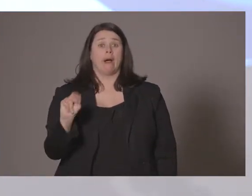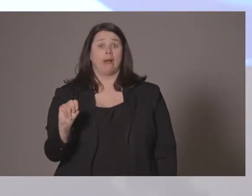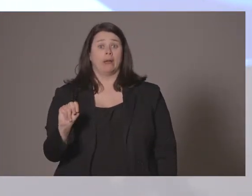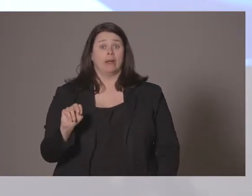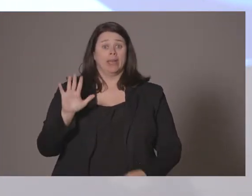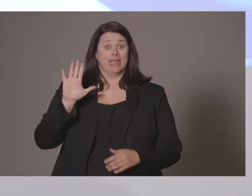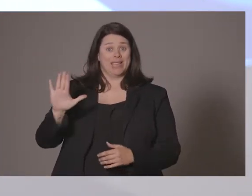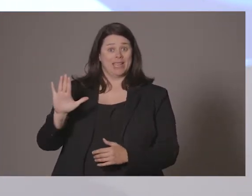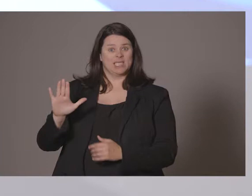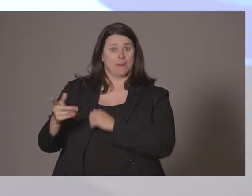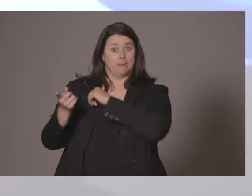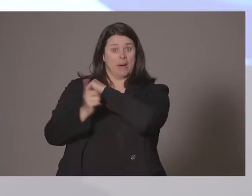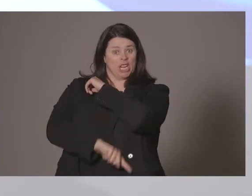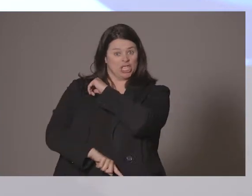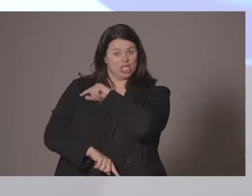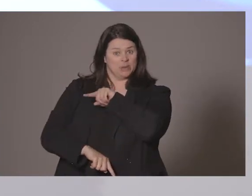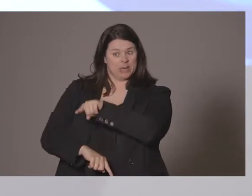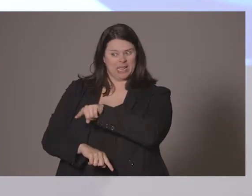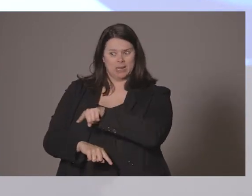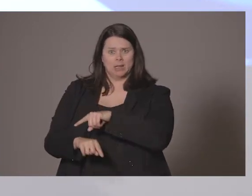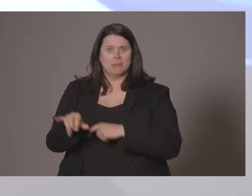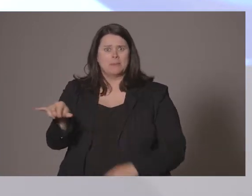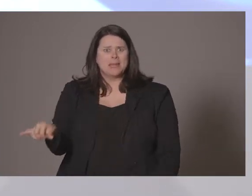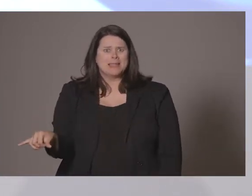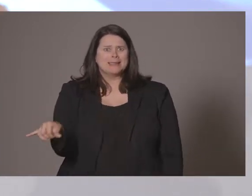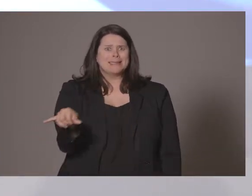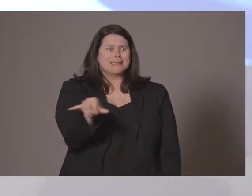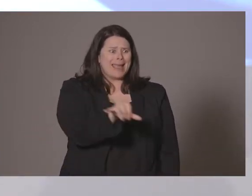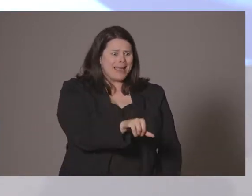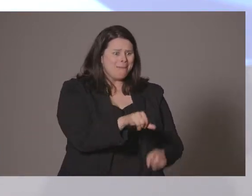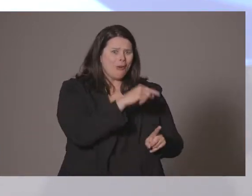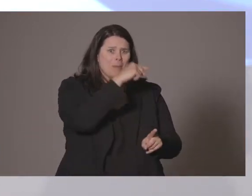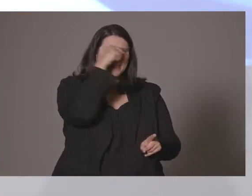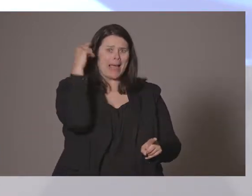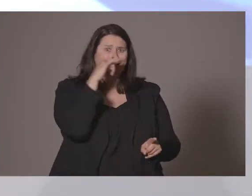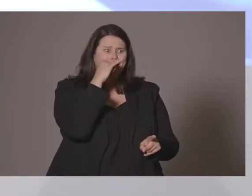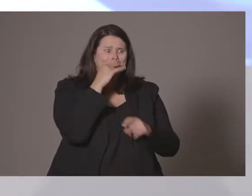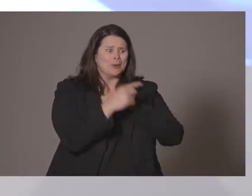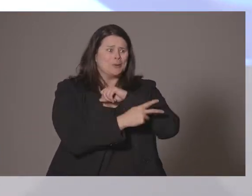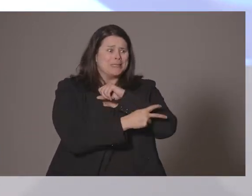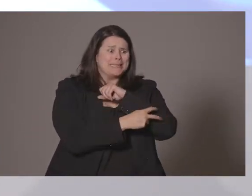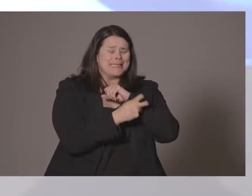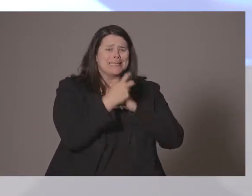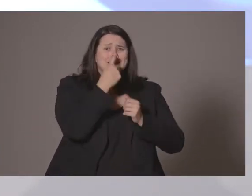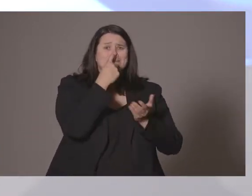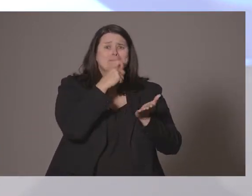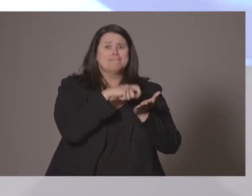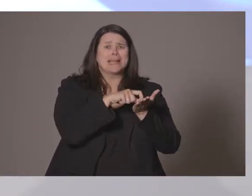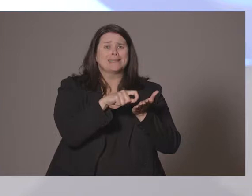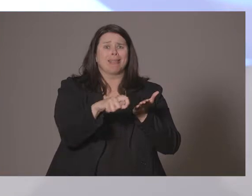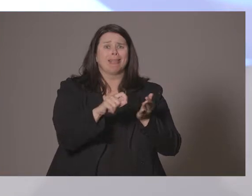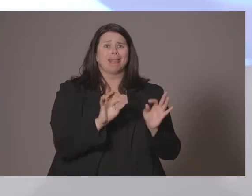justice system might actually be the same for a Black kid who steals a pack of pencils.